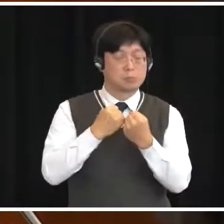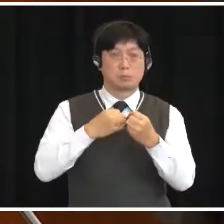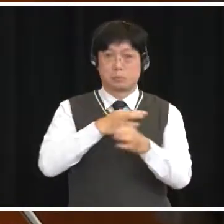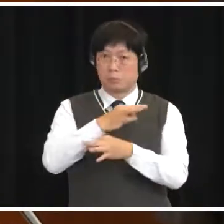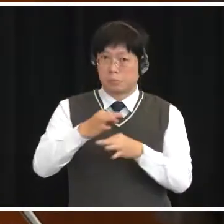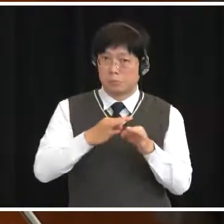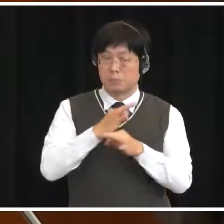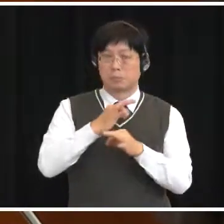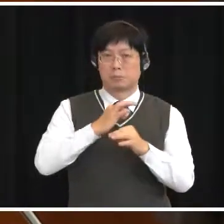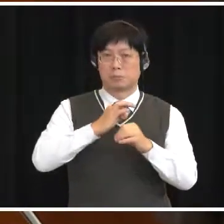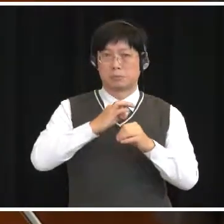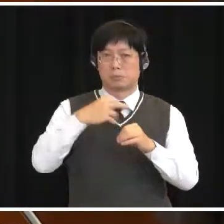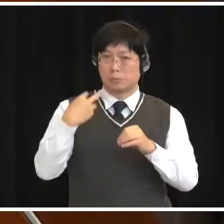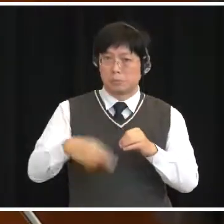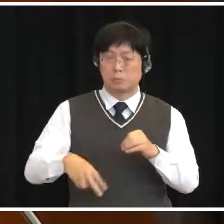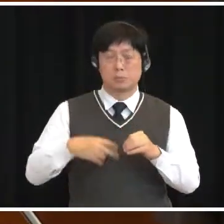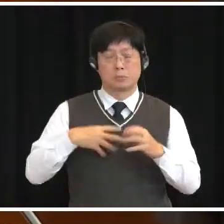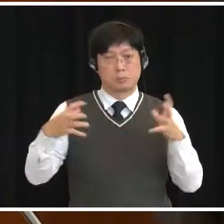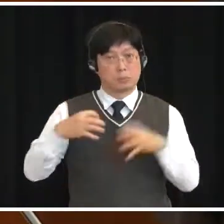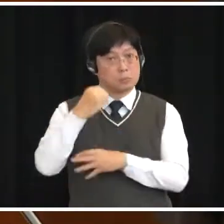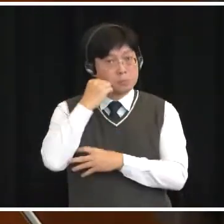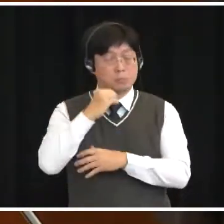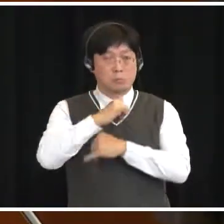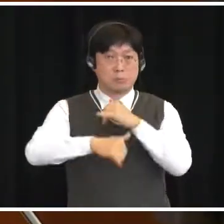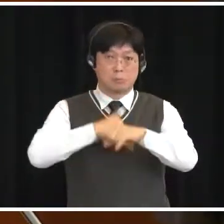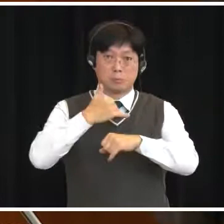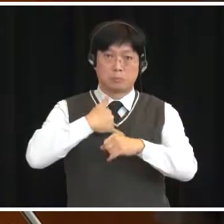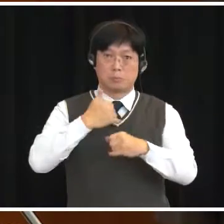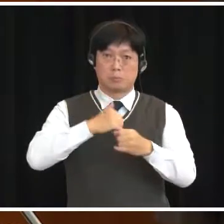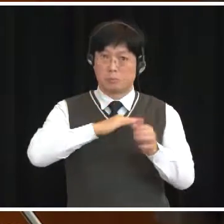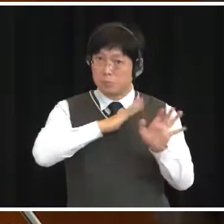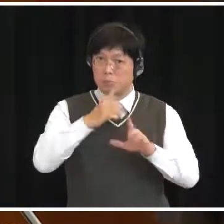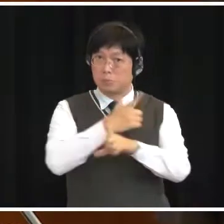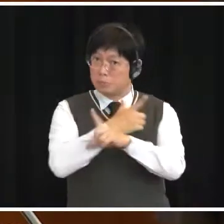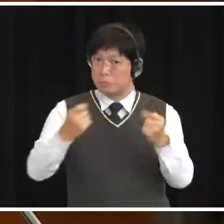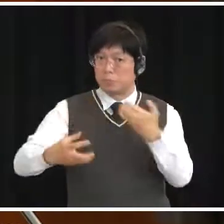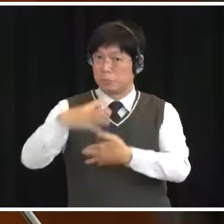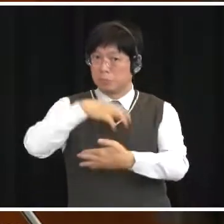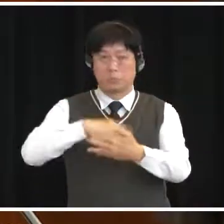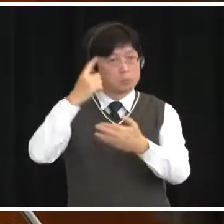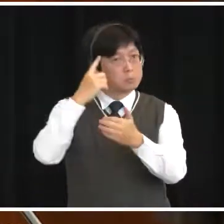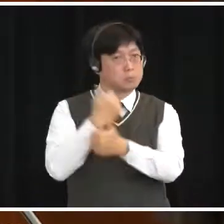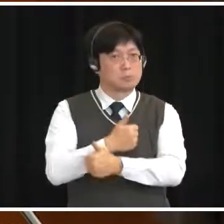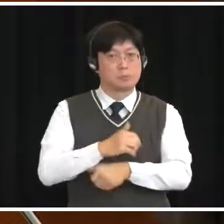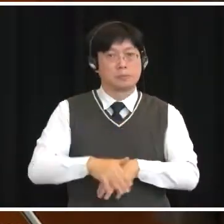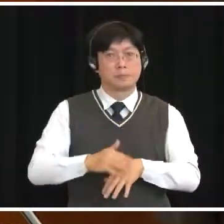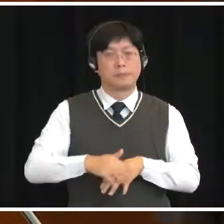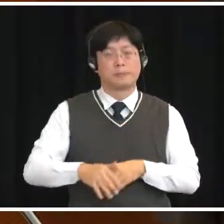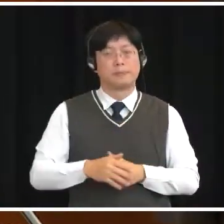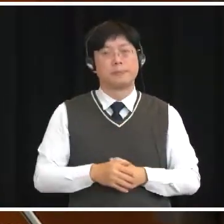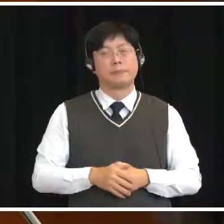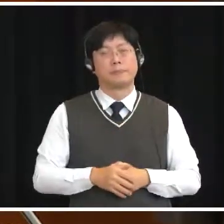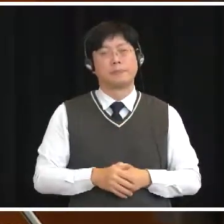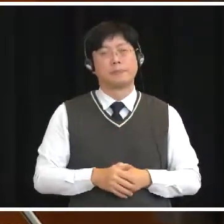people's age, economical situation, and characters. These are all of the things that judges